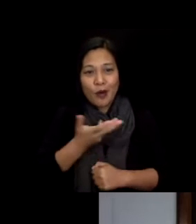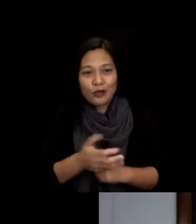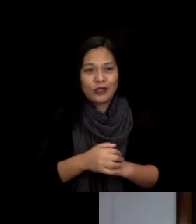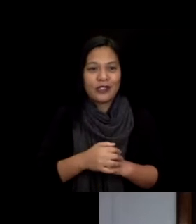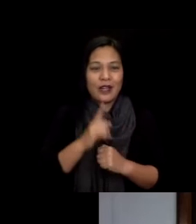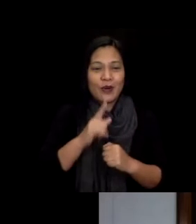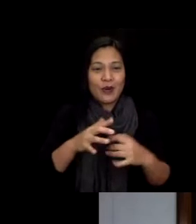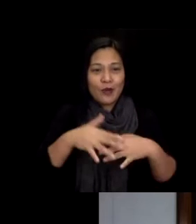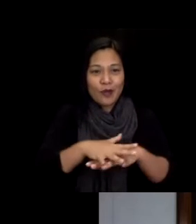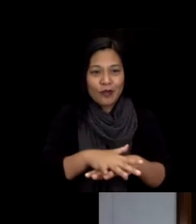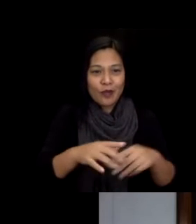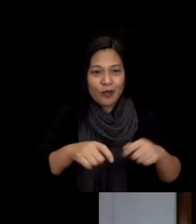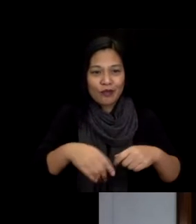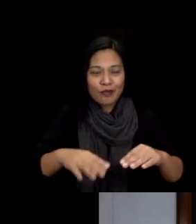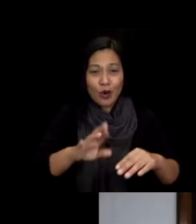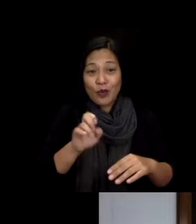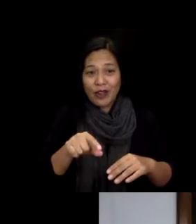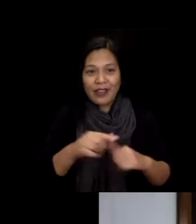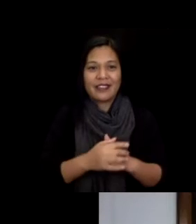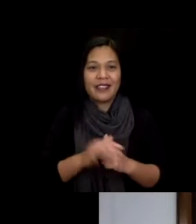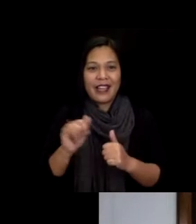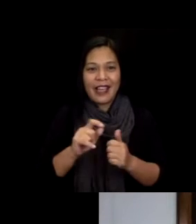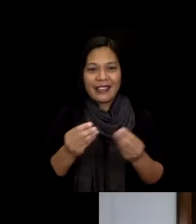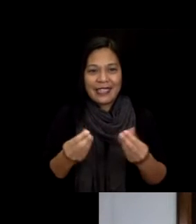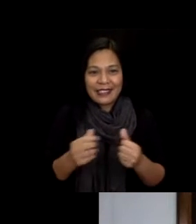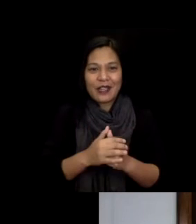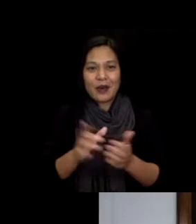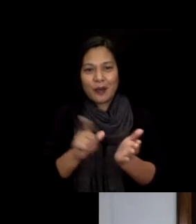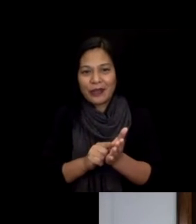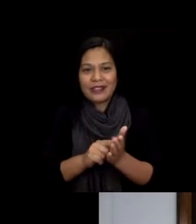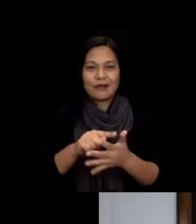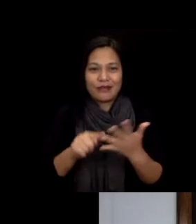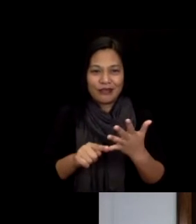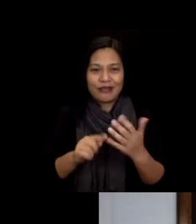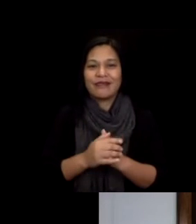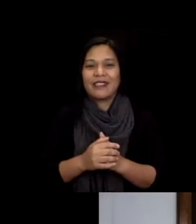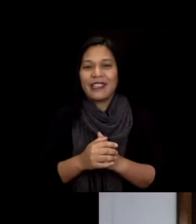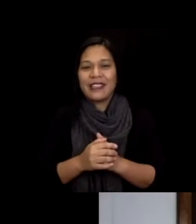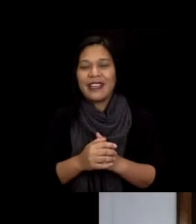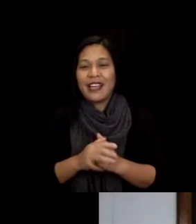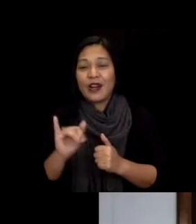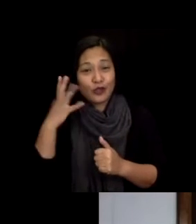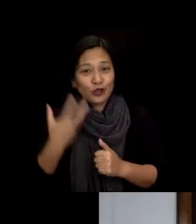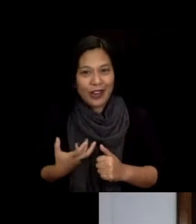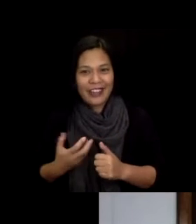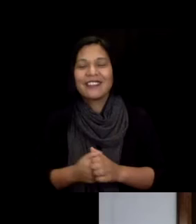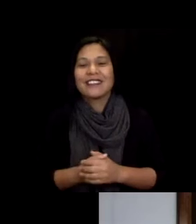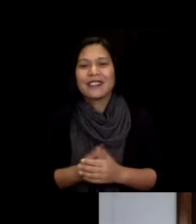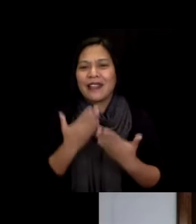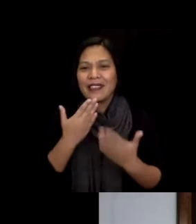drag. Thank you, Darian, for joining us. So great to have you and everyone